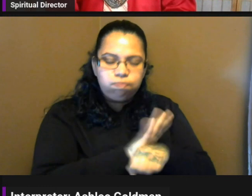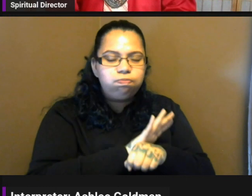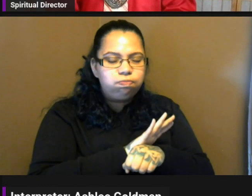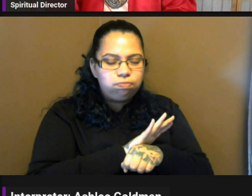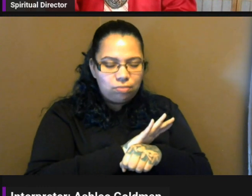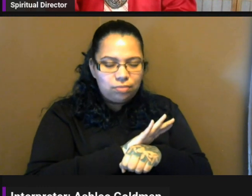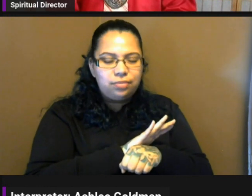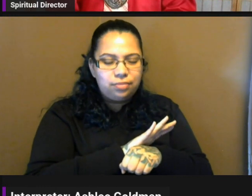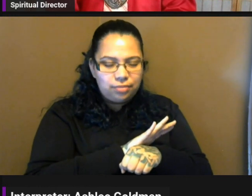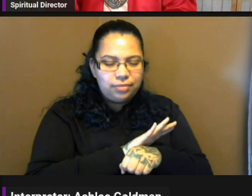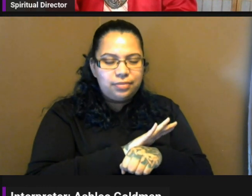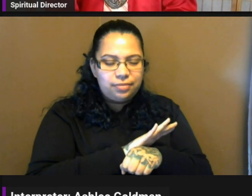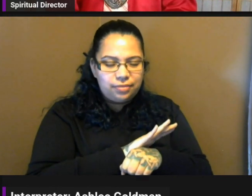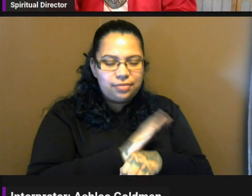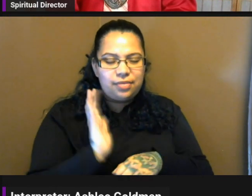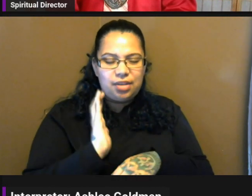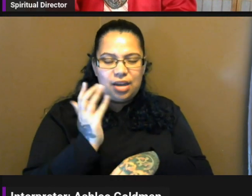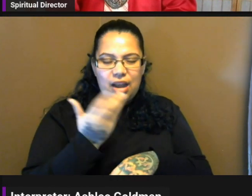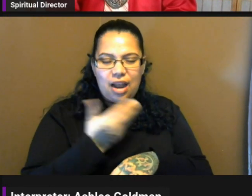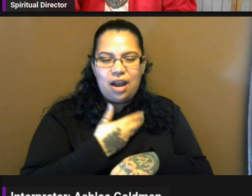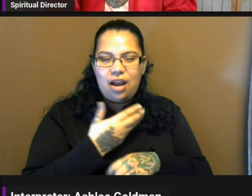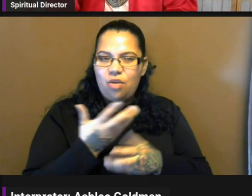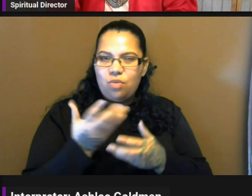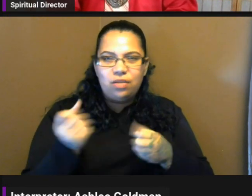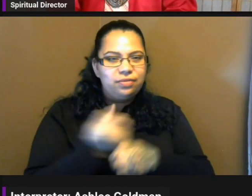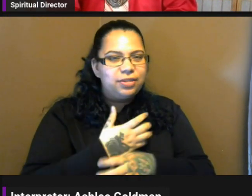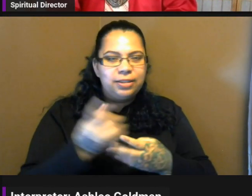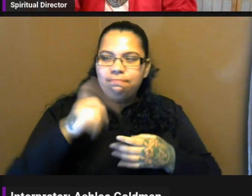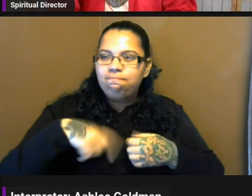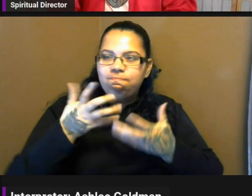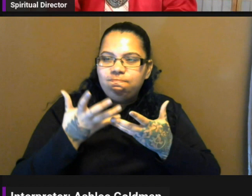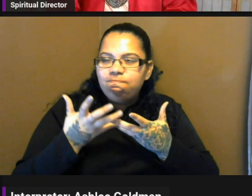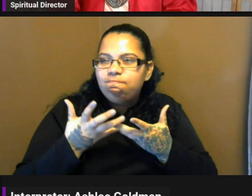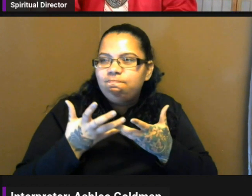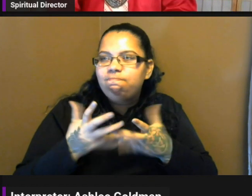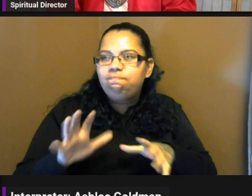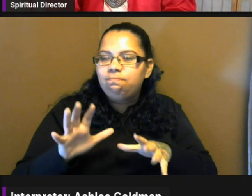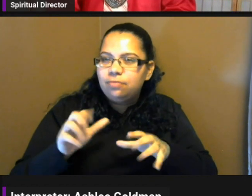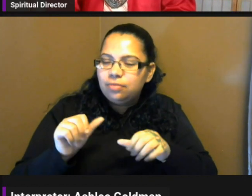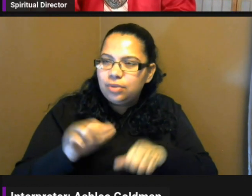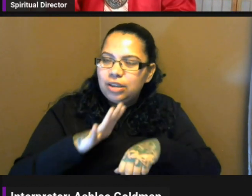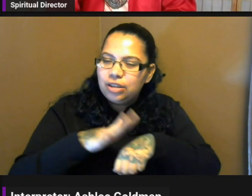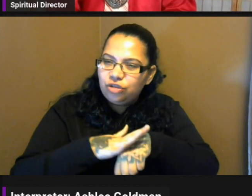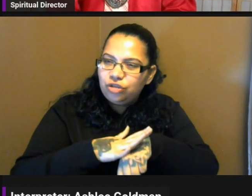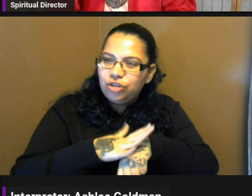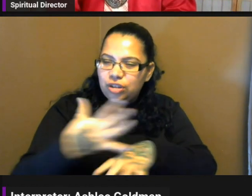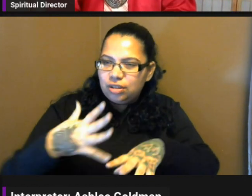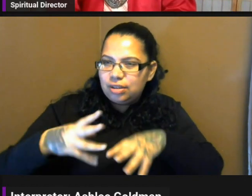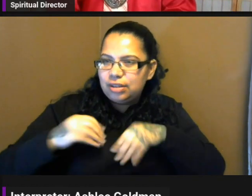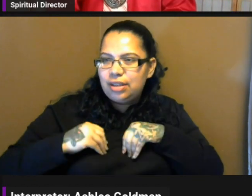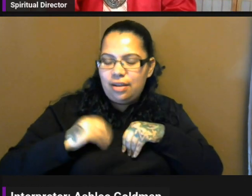We gently receive our completeness. We gently receive our perfection.